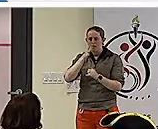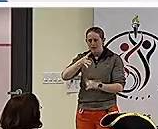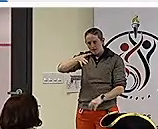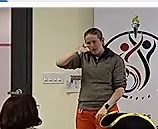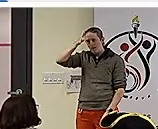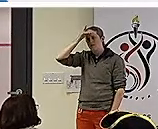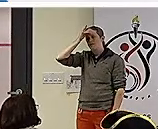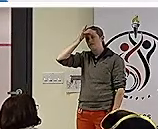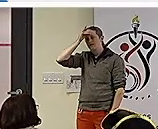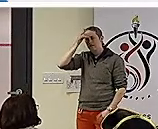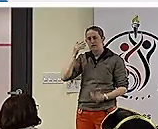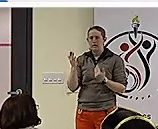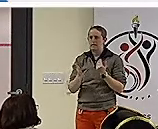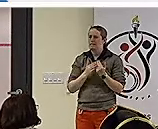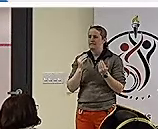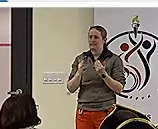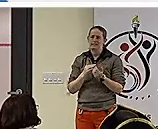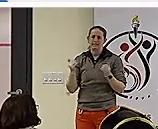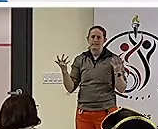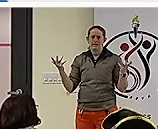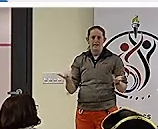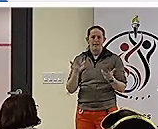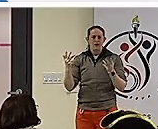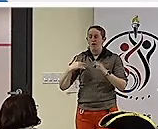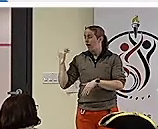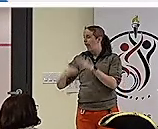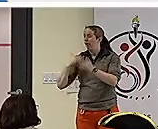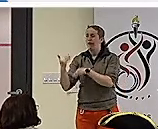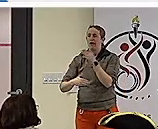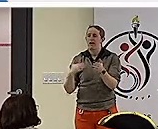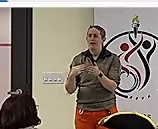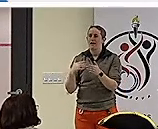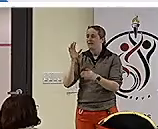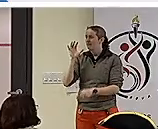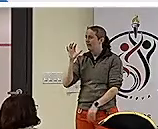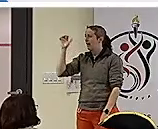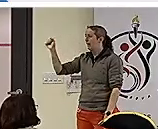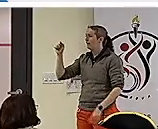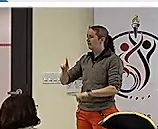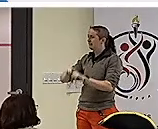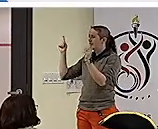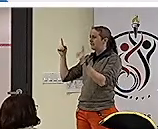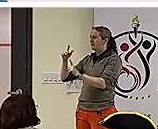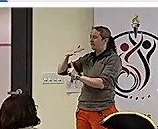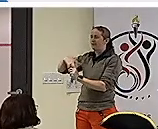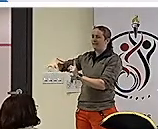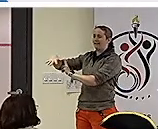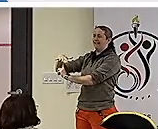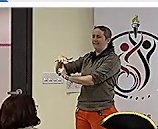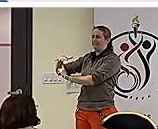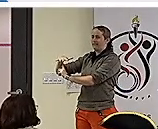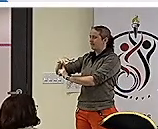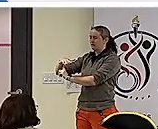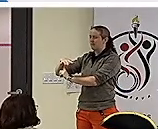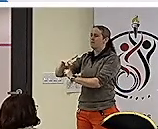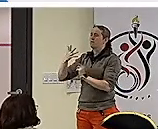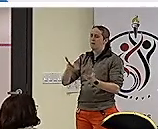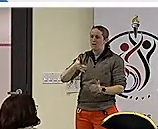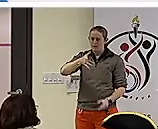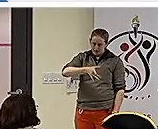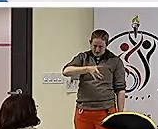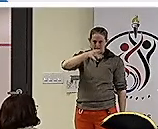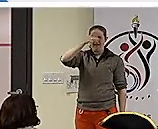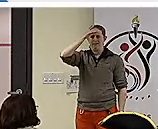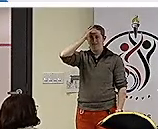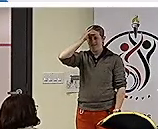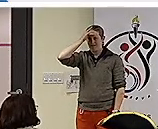easy to be in a space and get caught up, and then all of a sudden we step out and we're in a different environment. But to try to carry that forward, I think,